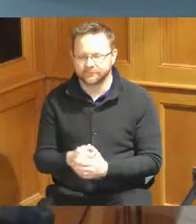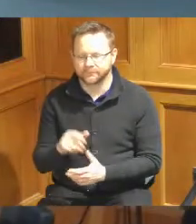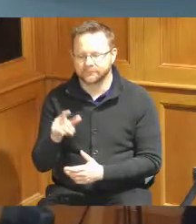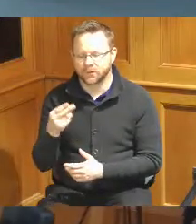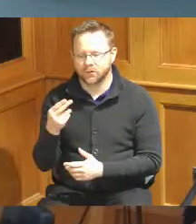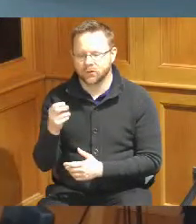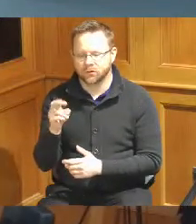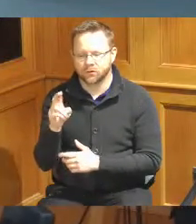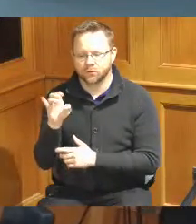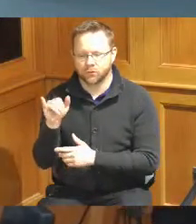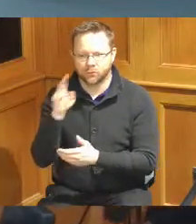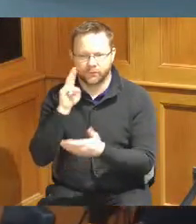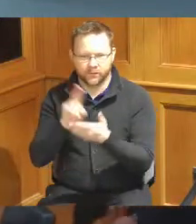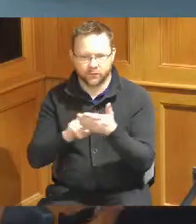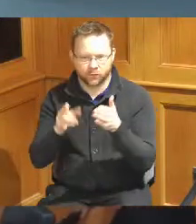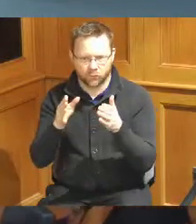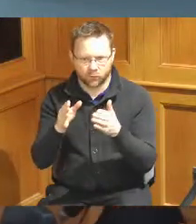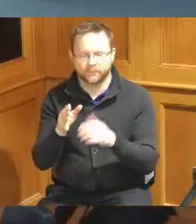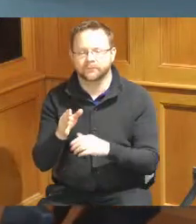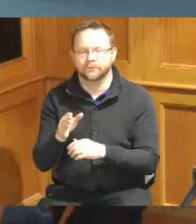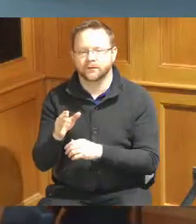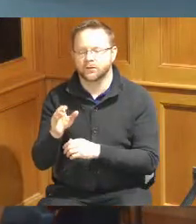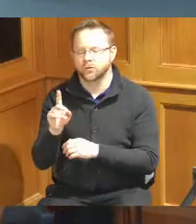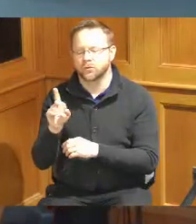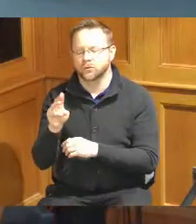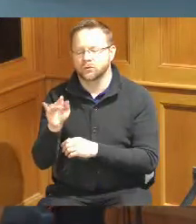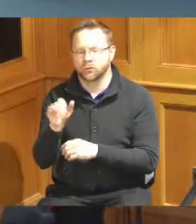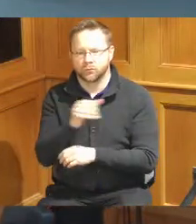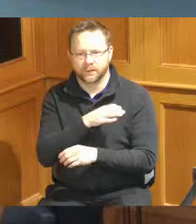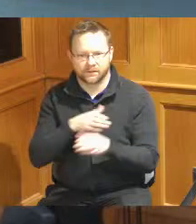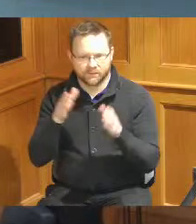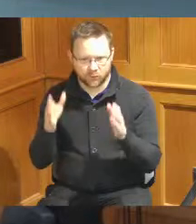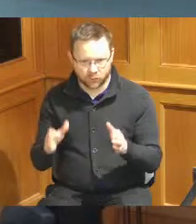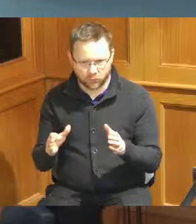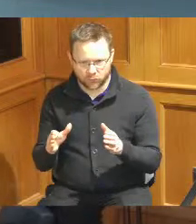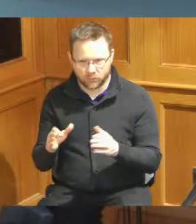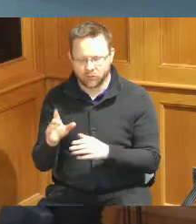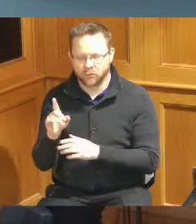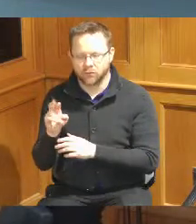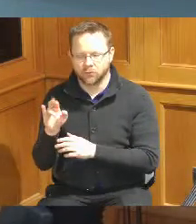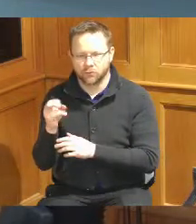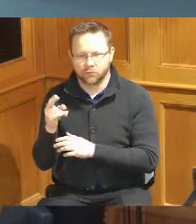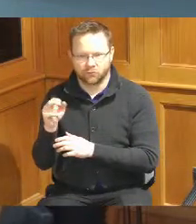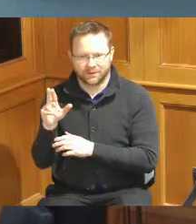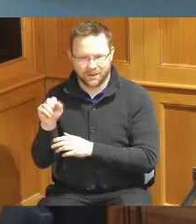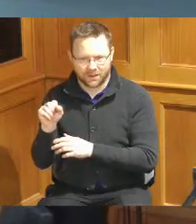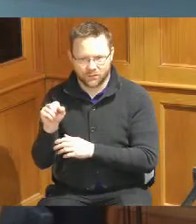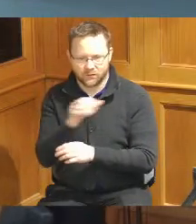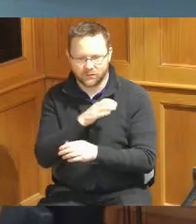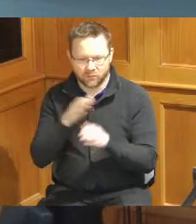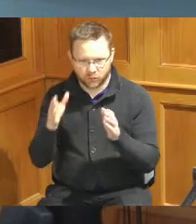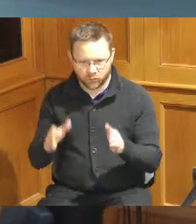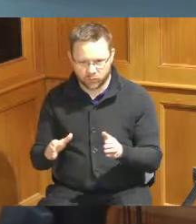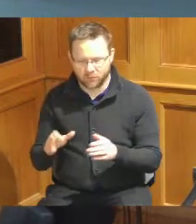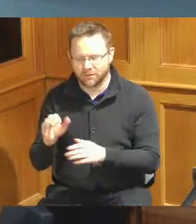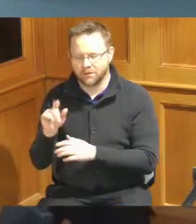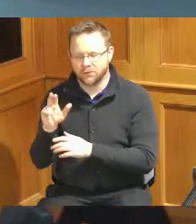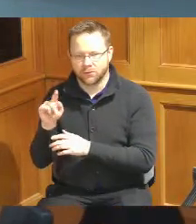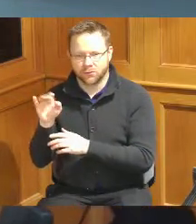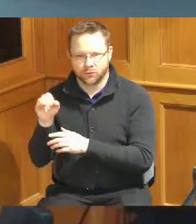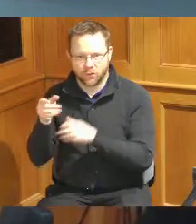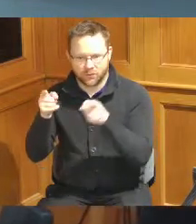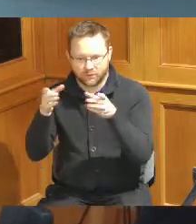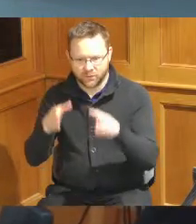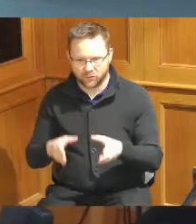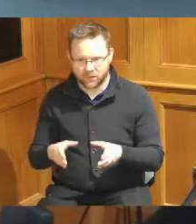Leslie Hervey, Clerk to the Board. Stephanie Summerall Dumas, Commissioner. Good afternoon. I'm County Commissioner Denise Driehaus. Jeff Ludo, County